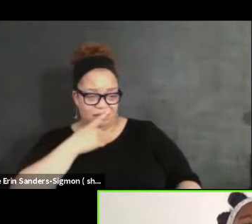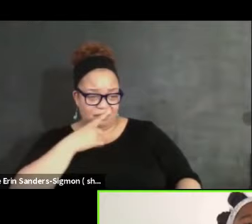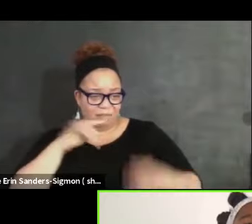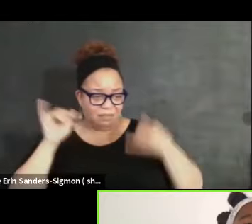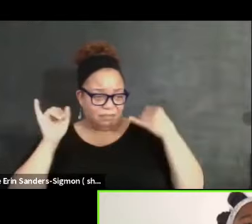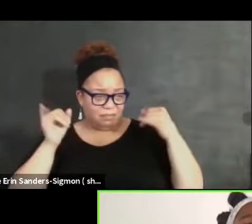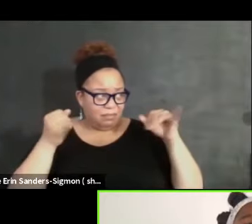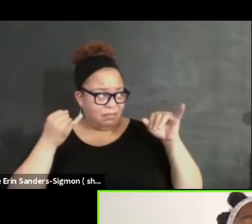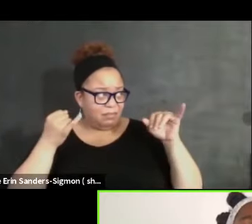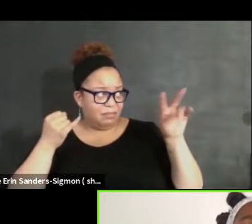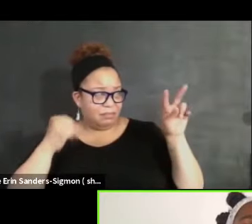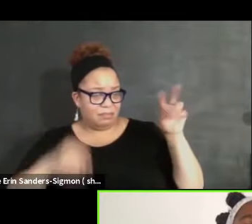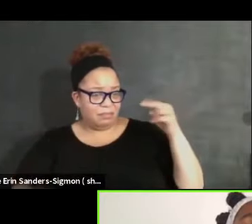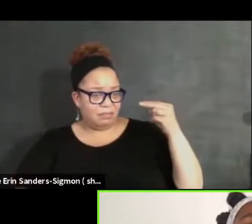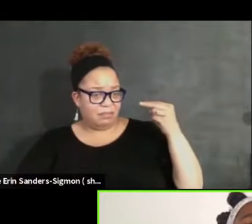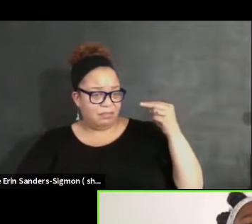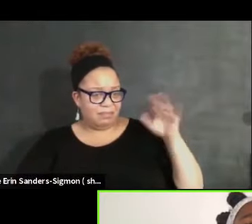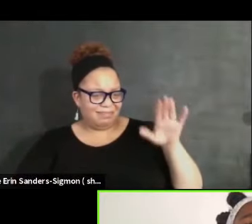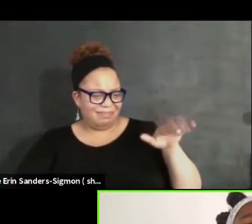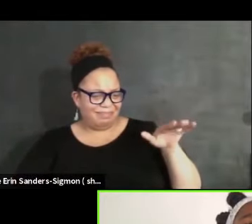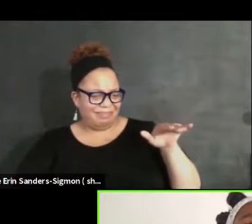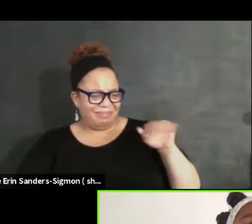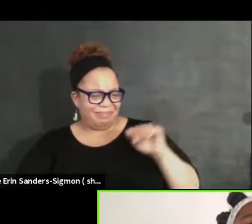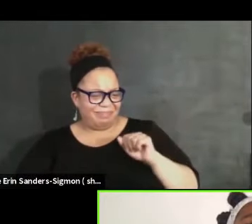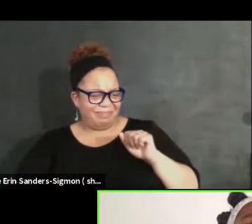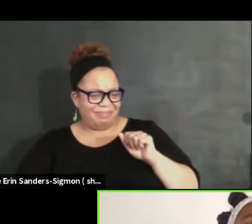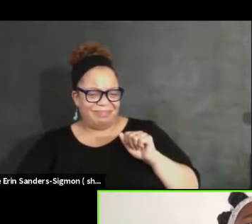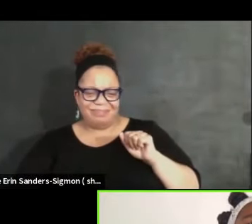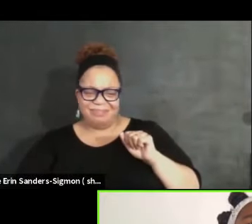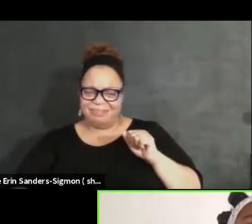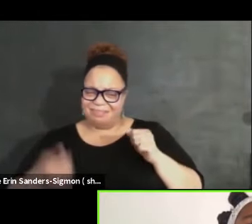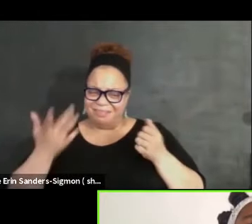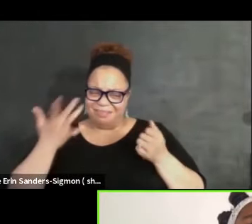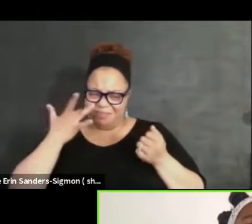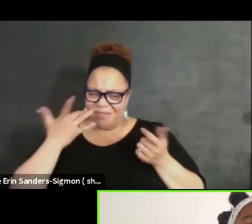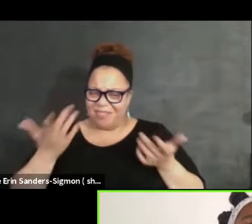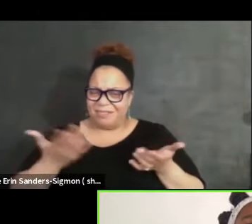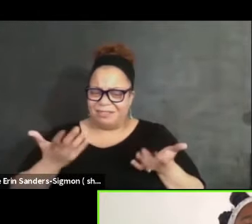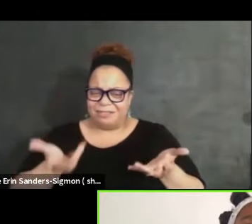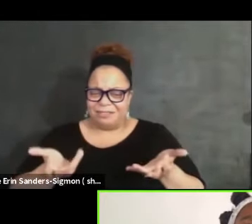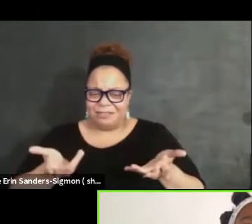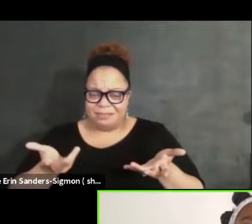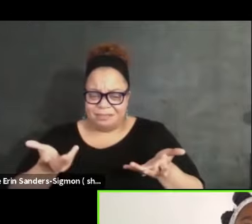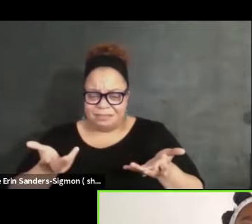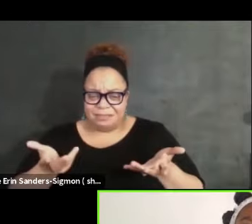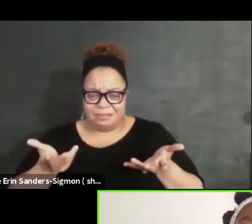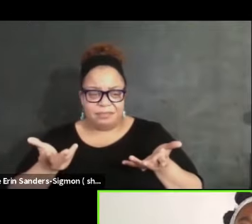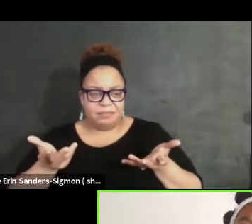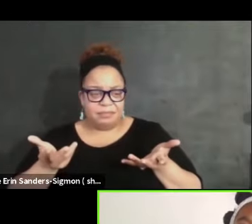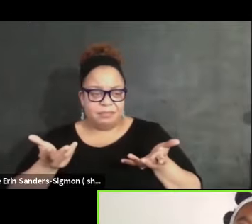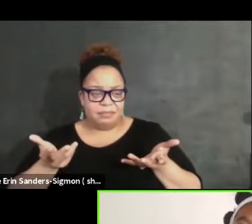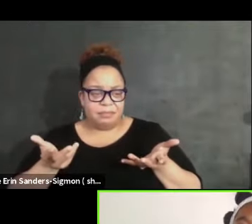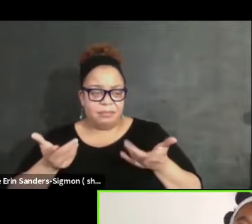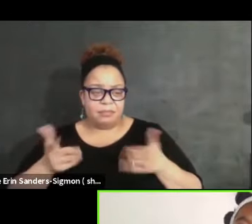hey, what are you doing here? And he walks away.